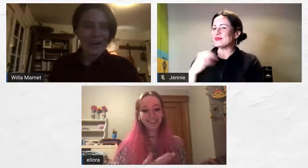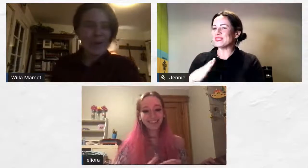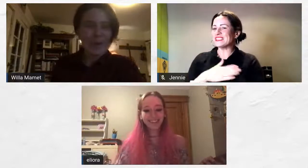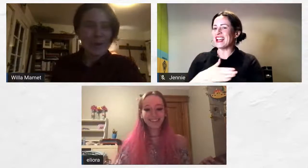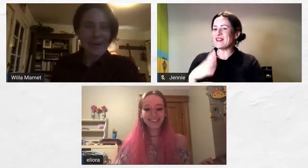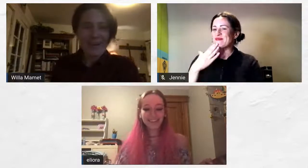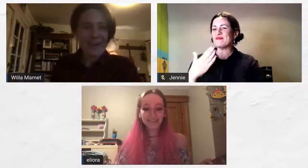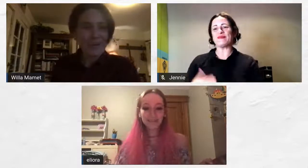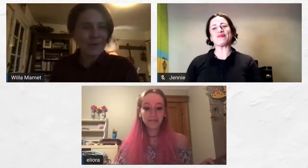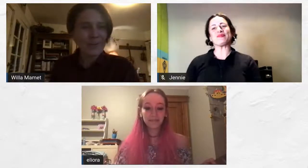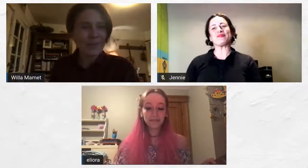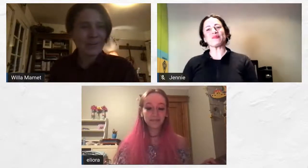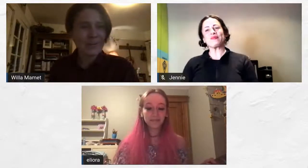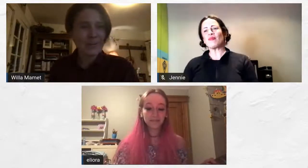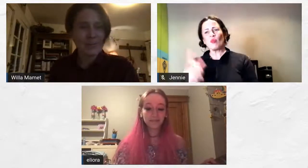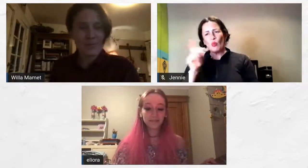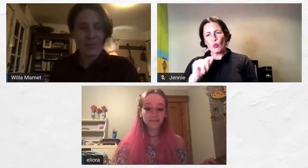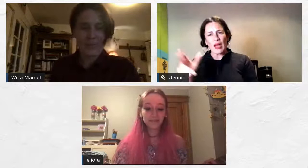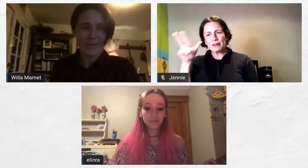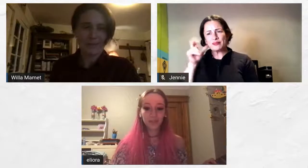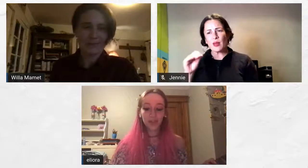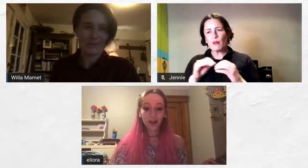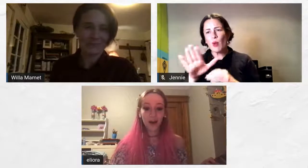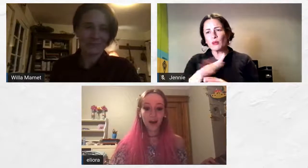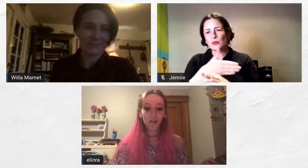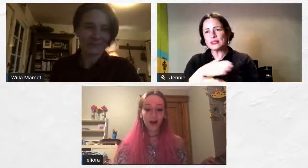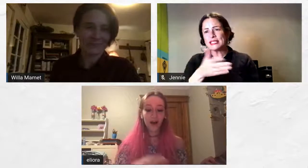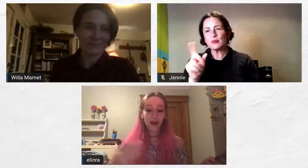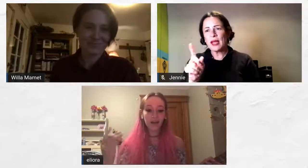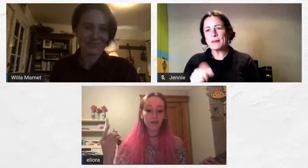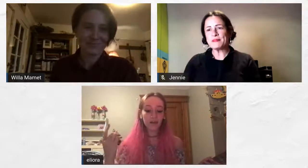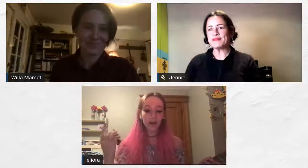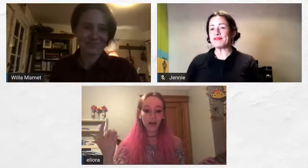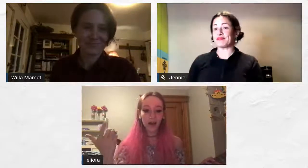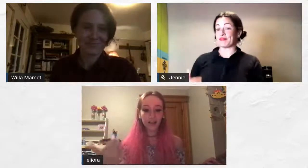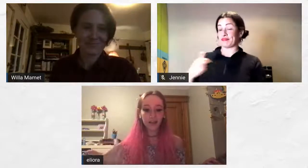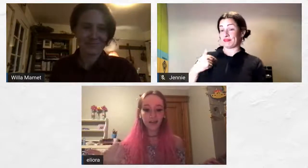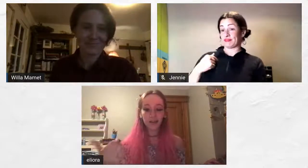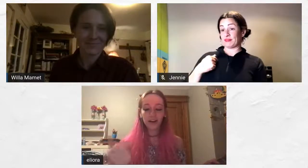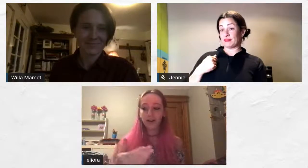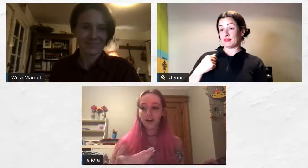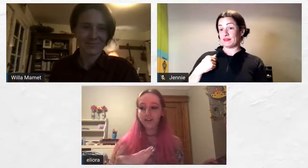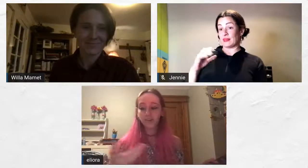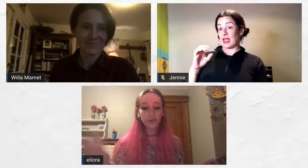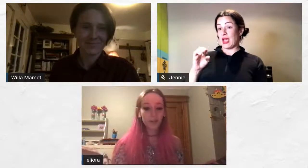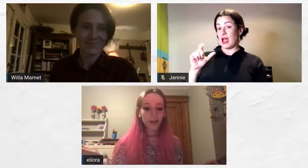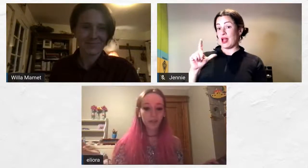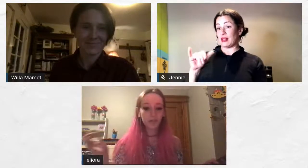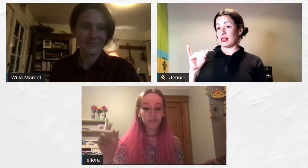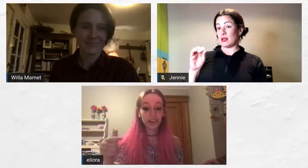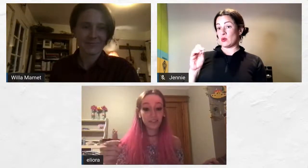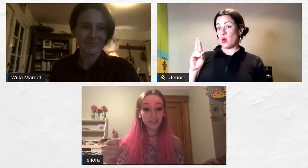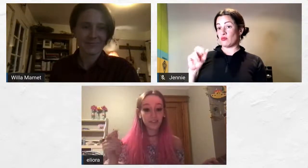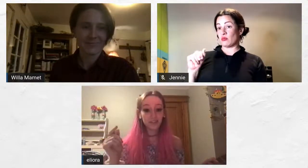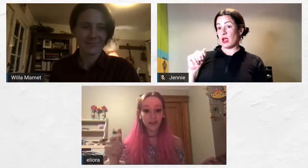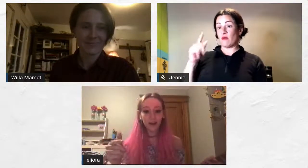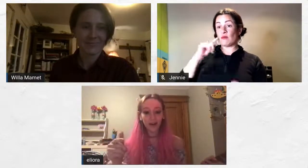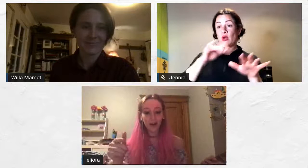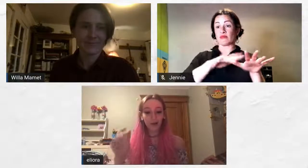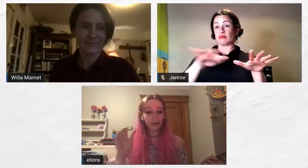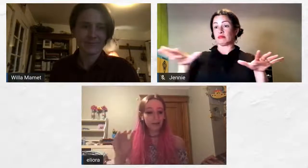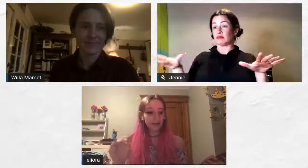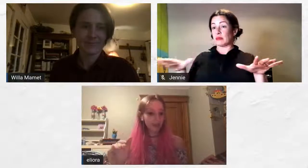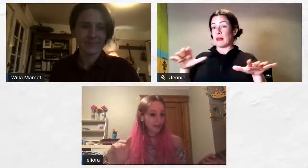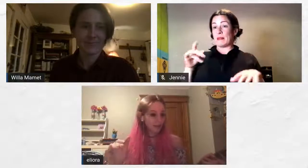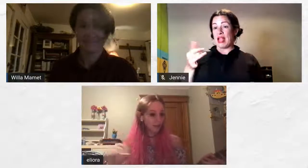you. Where can we hear more of your music? I am Eliora on streaming platforms. That song is not